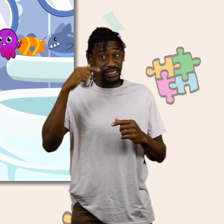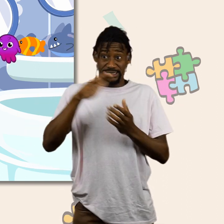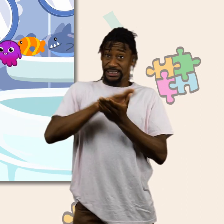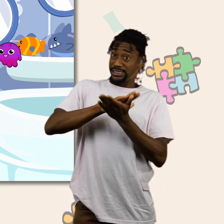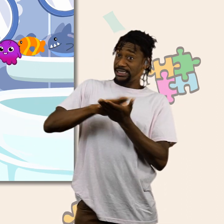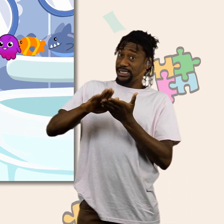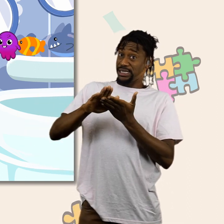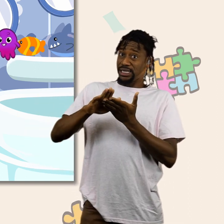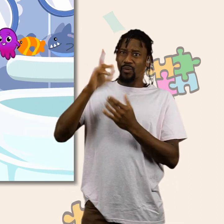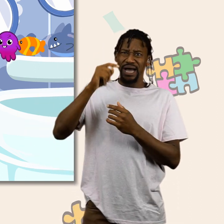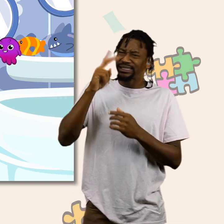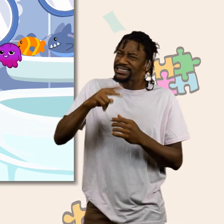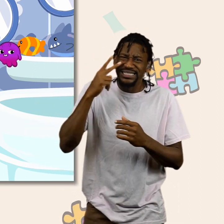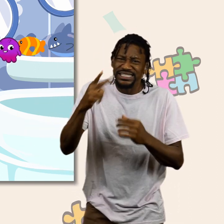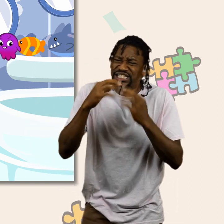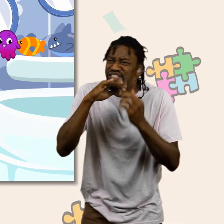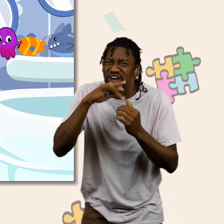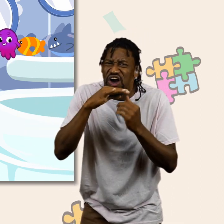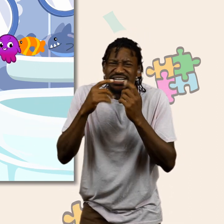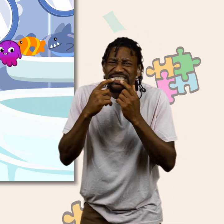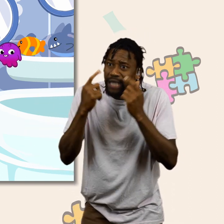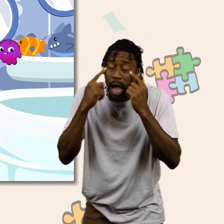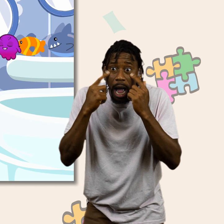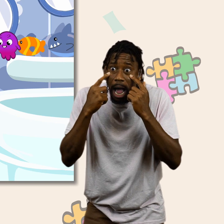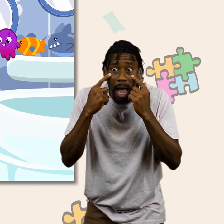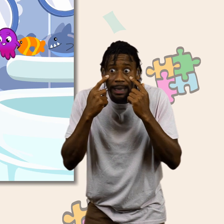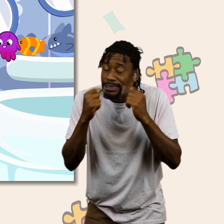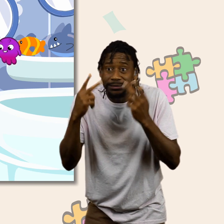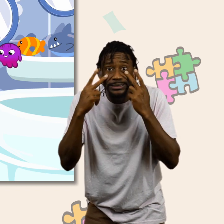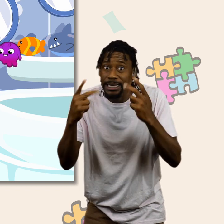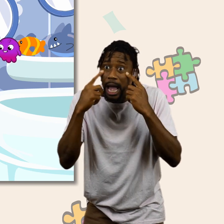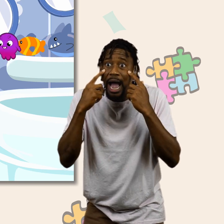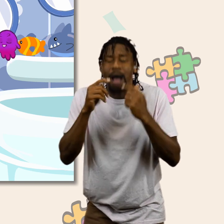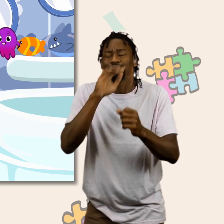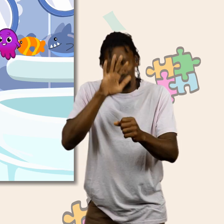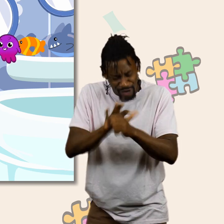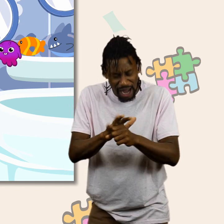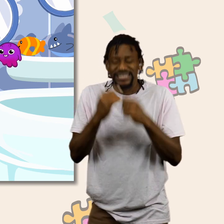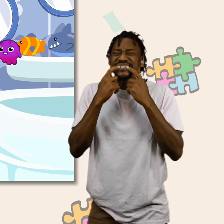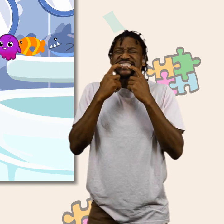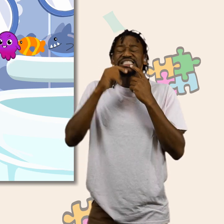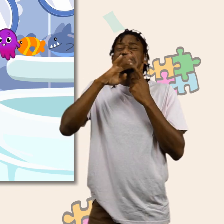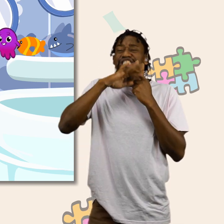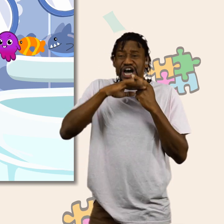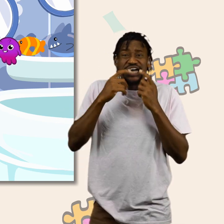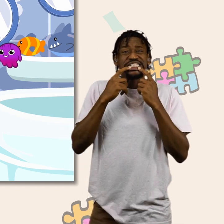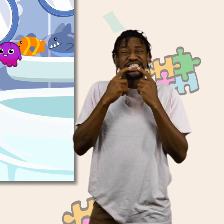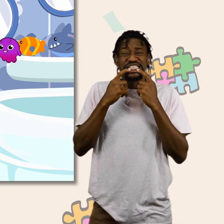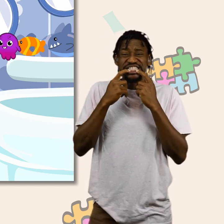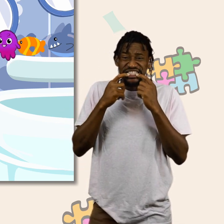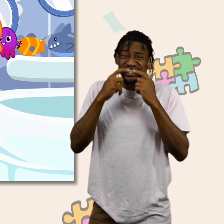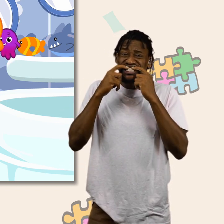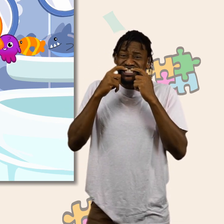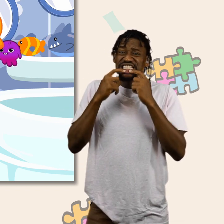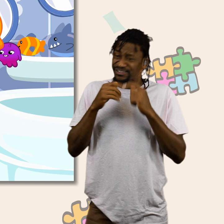You think they're clean because we can't see the bacteria with the naked eye. But I assure you, your teeth are full of the little